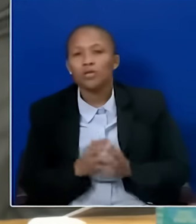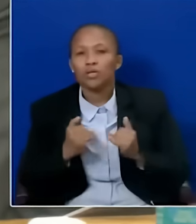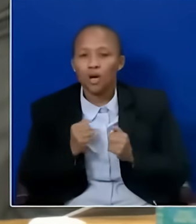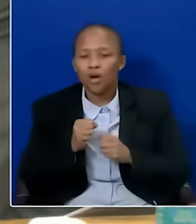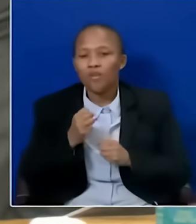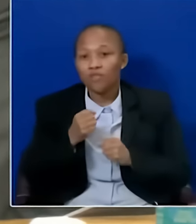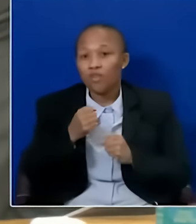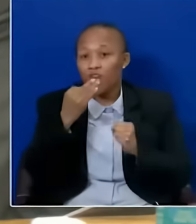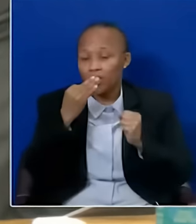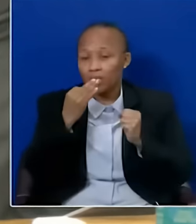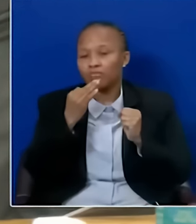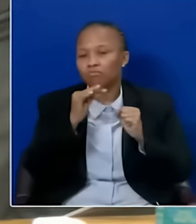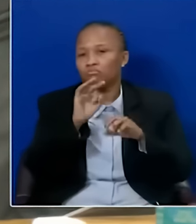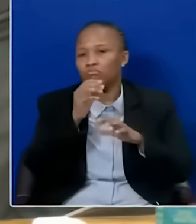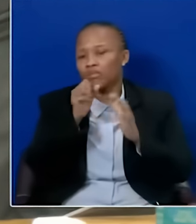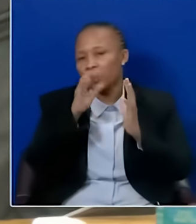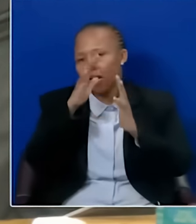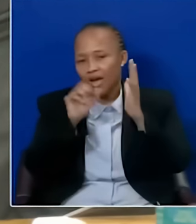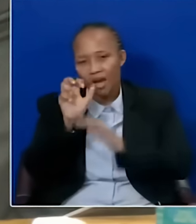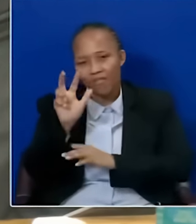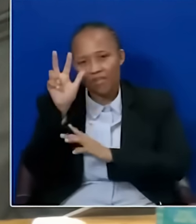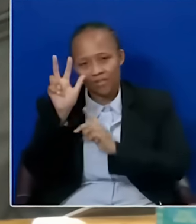the case file.